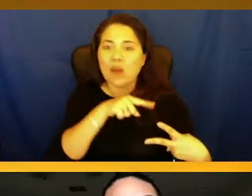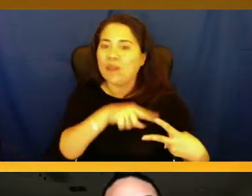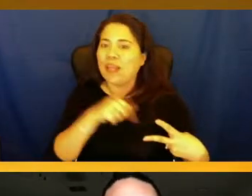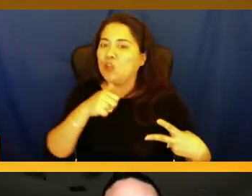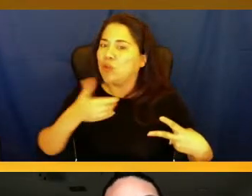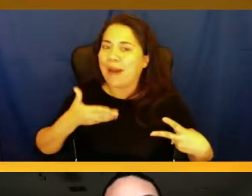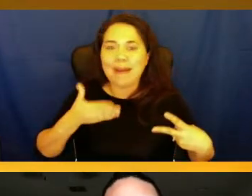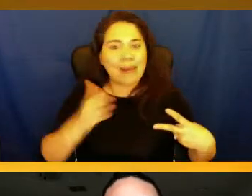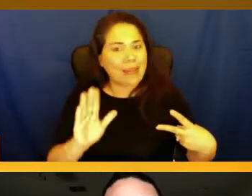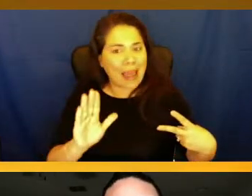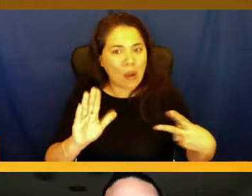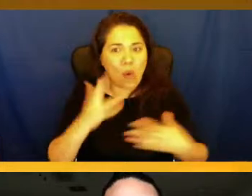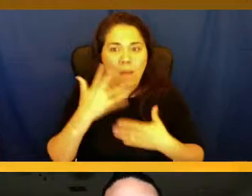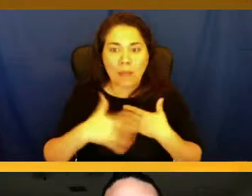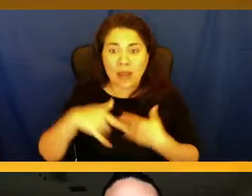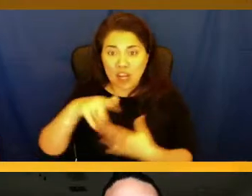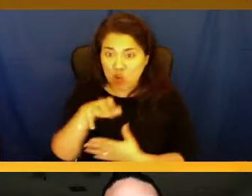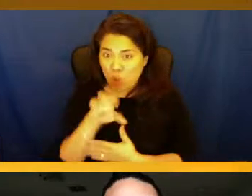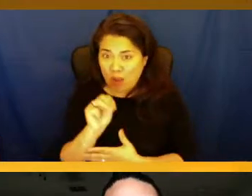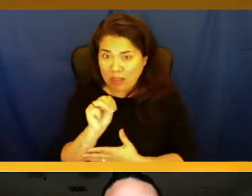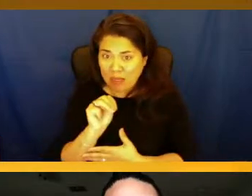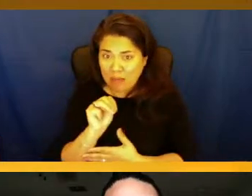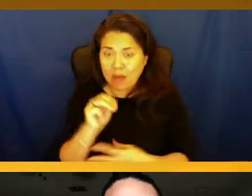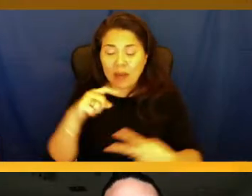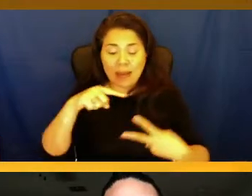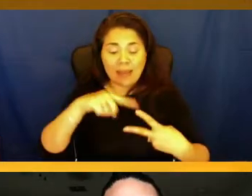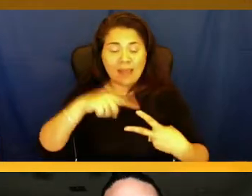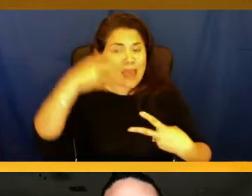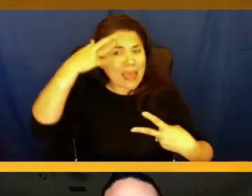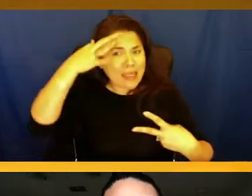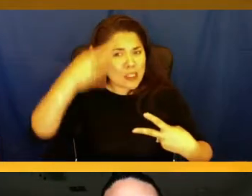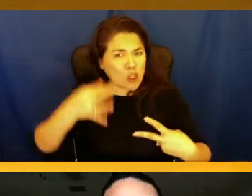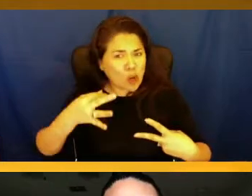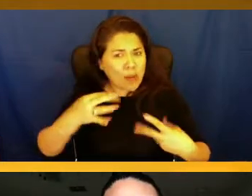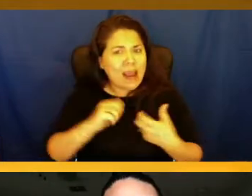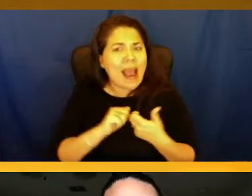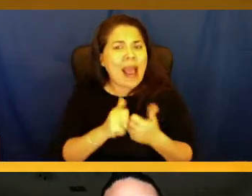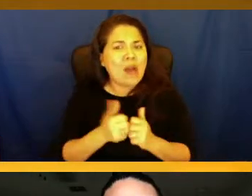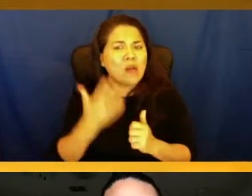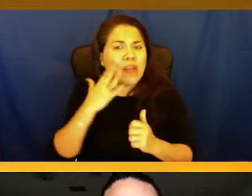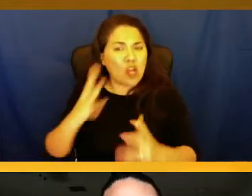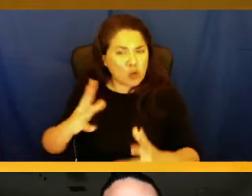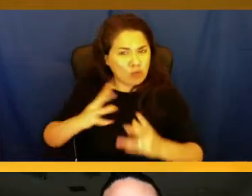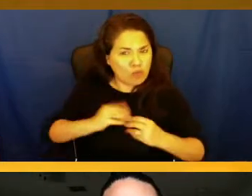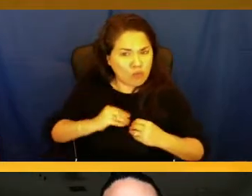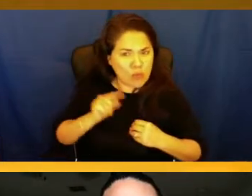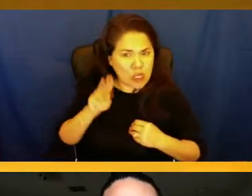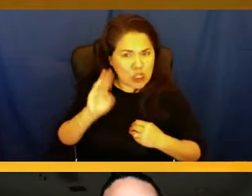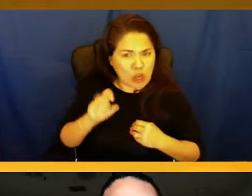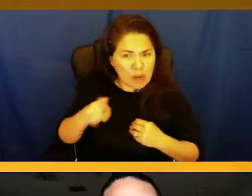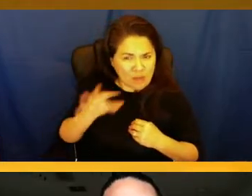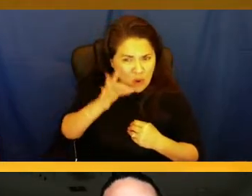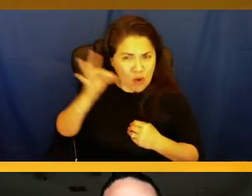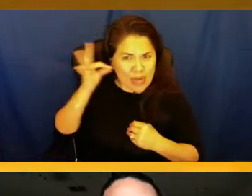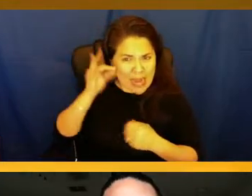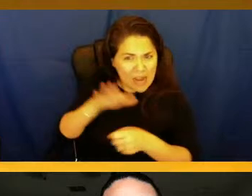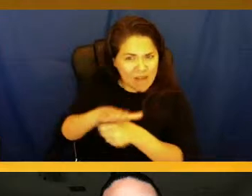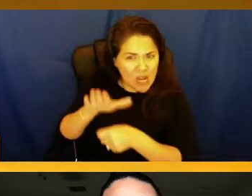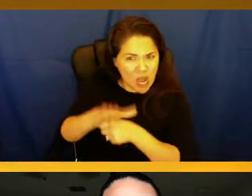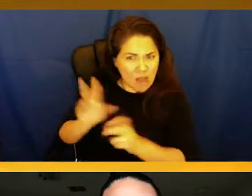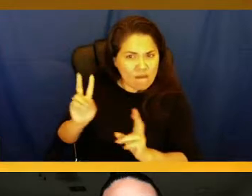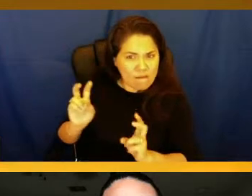become a citizen, but how they determine if you are Native enough, it's if you